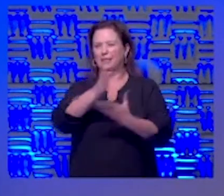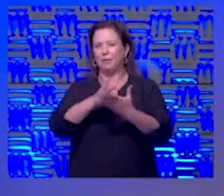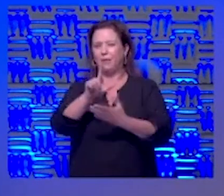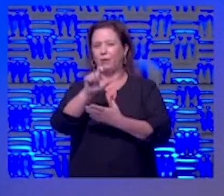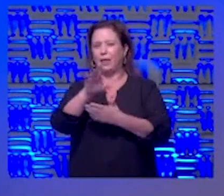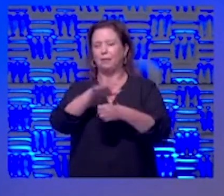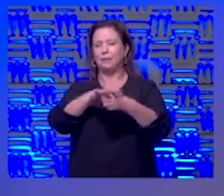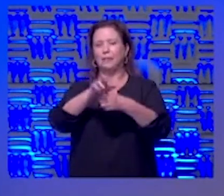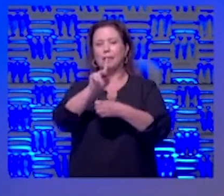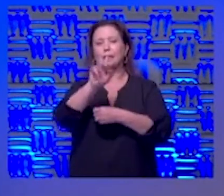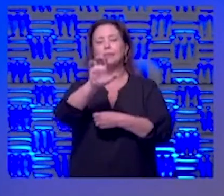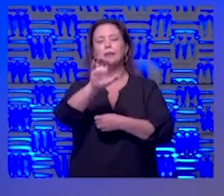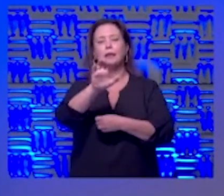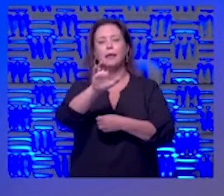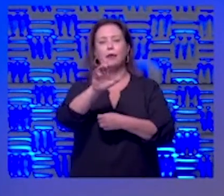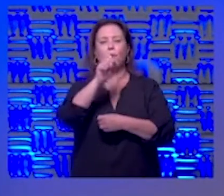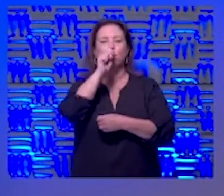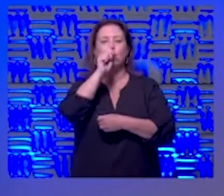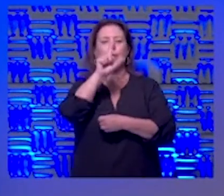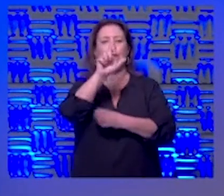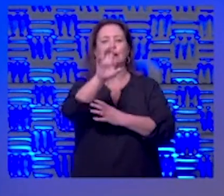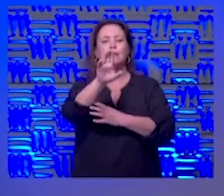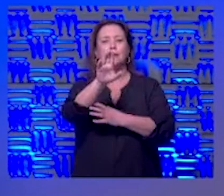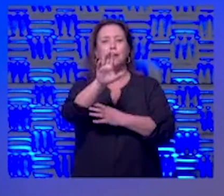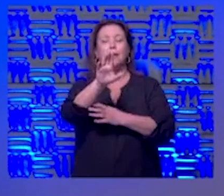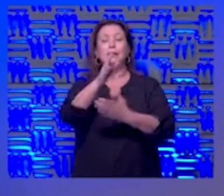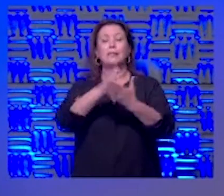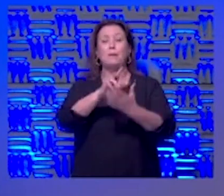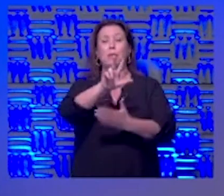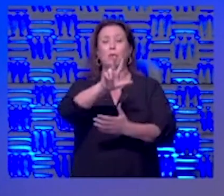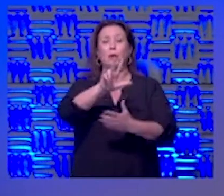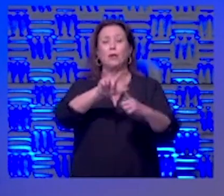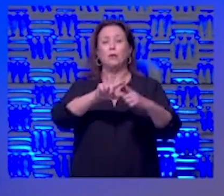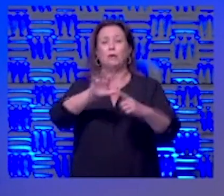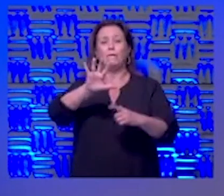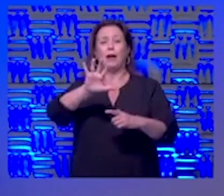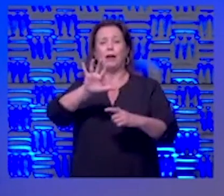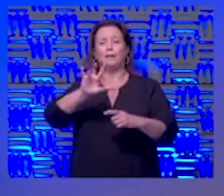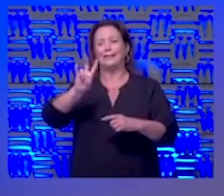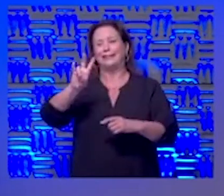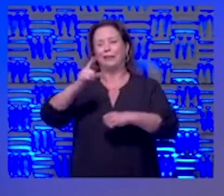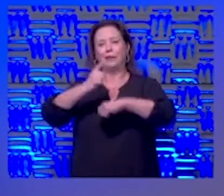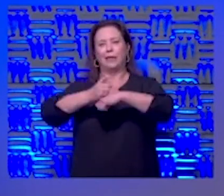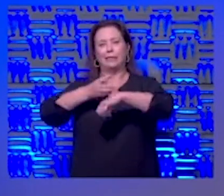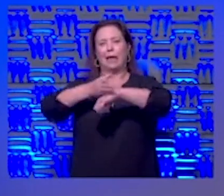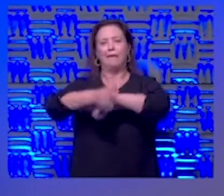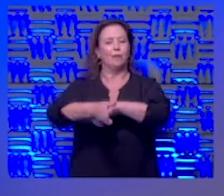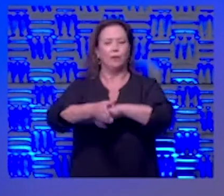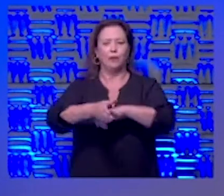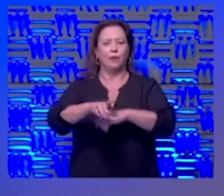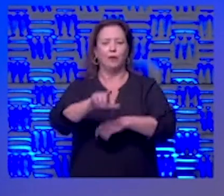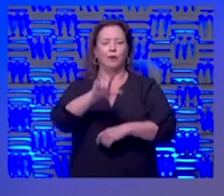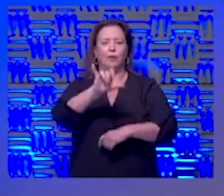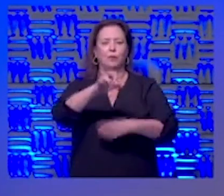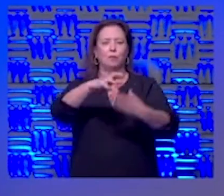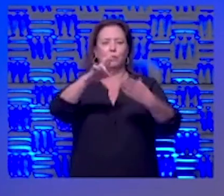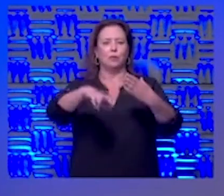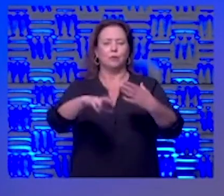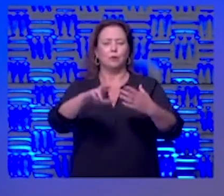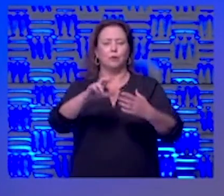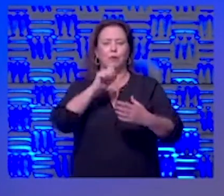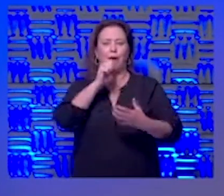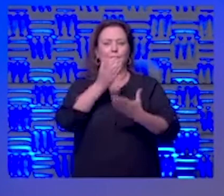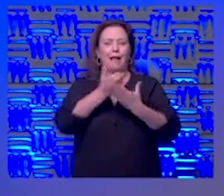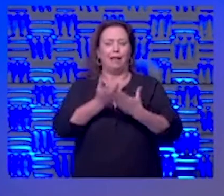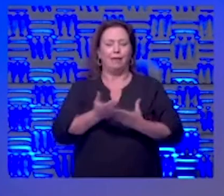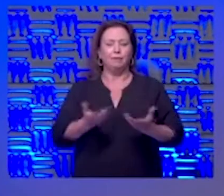the city or some private labs 3, 5, 7 days after they're obtained. And at that point, those results are no longer valid